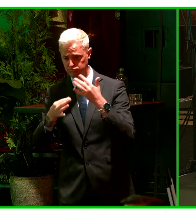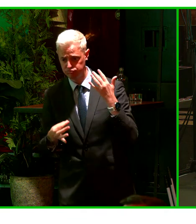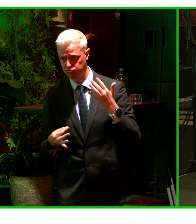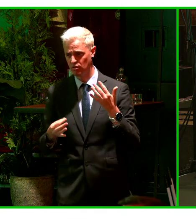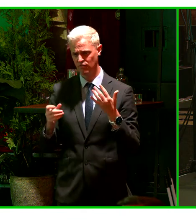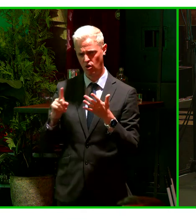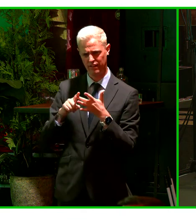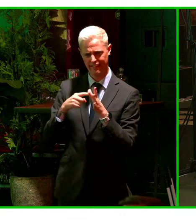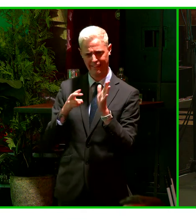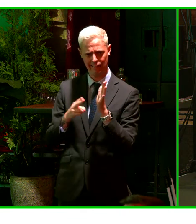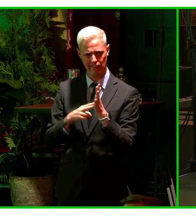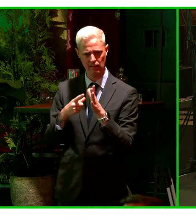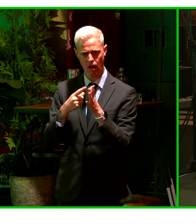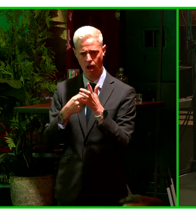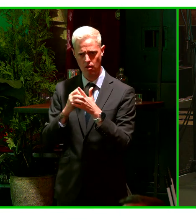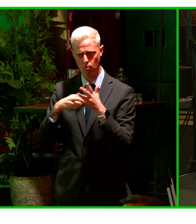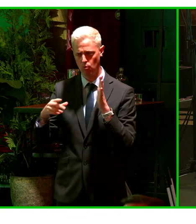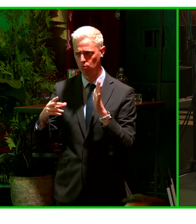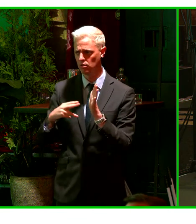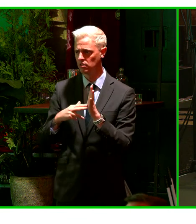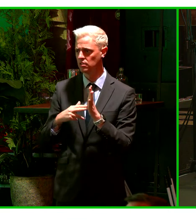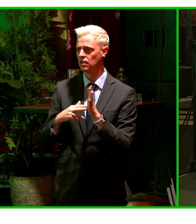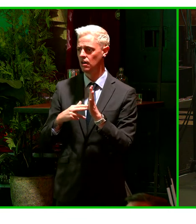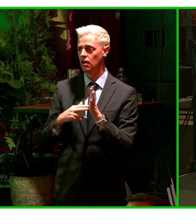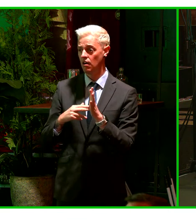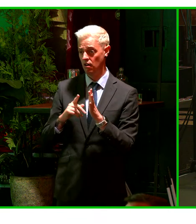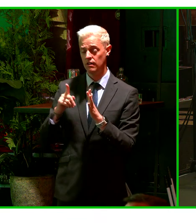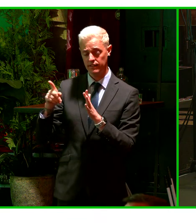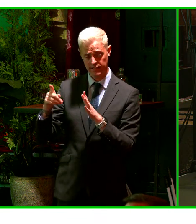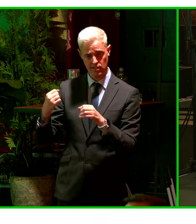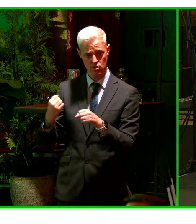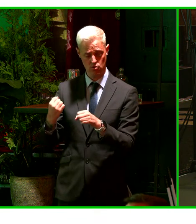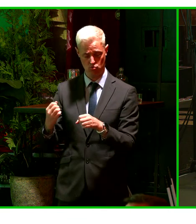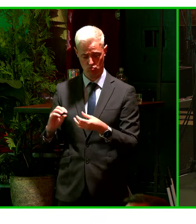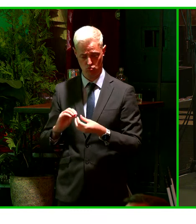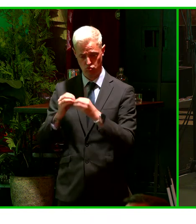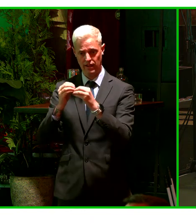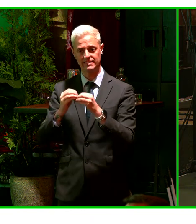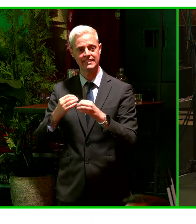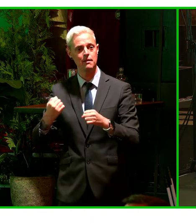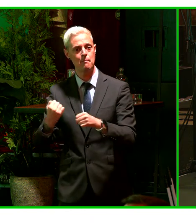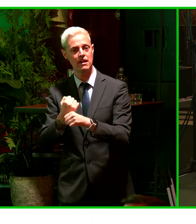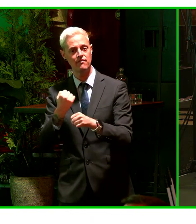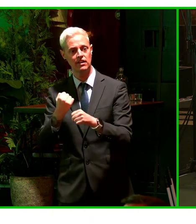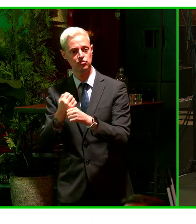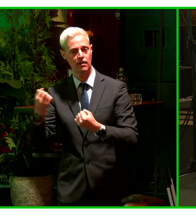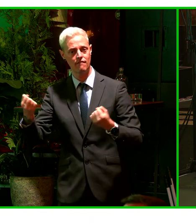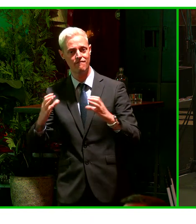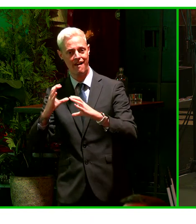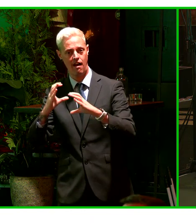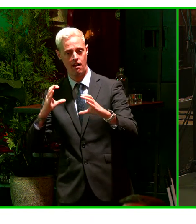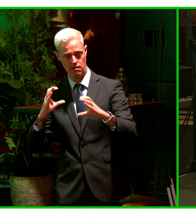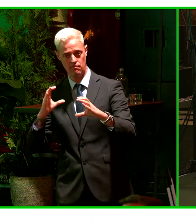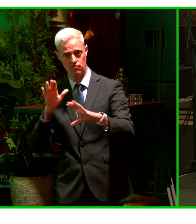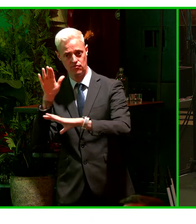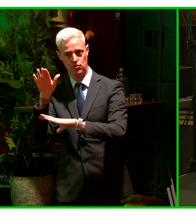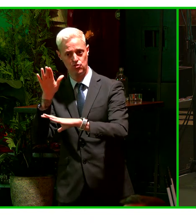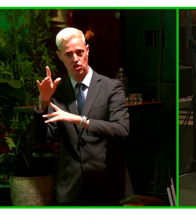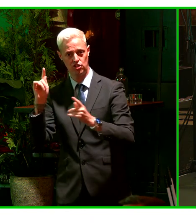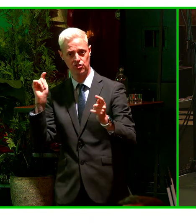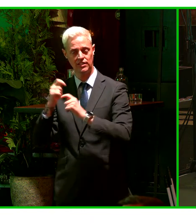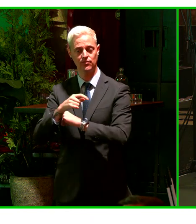Group, they're actually producing the manufacturing lines for the EV batteries of the future for our electric vehicle changes.